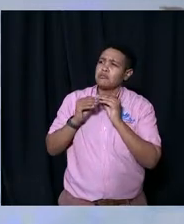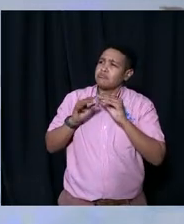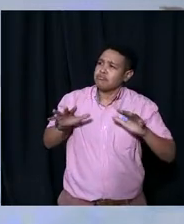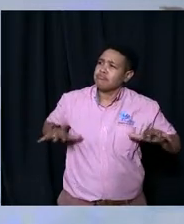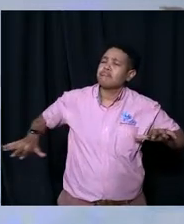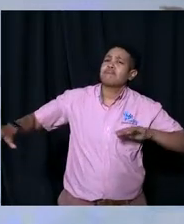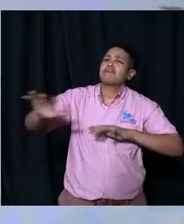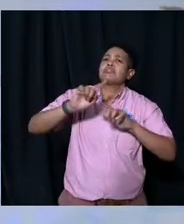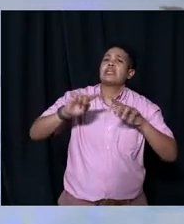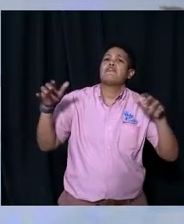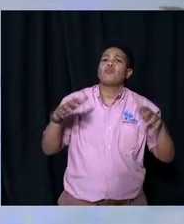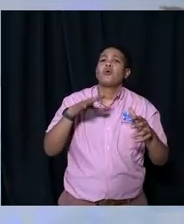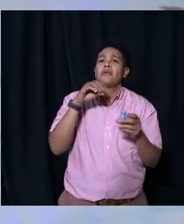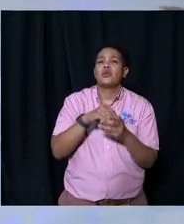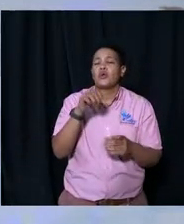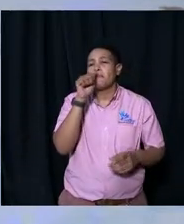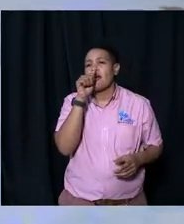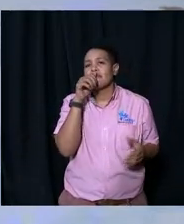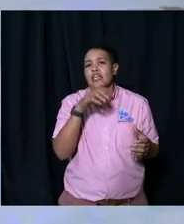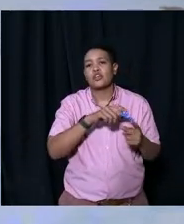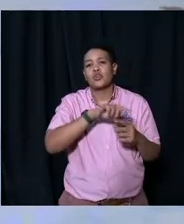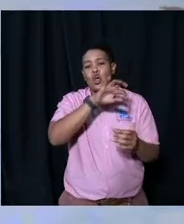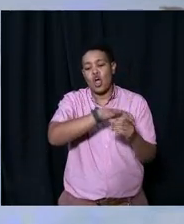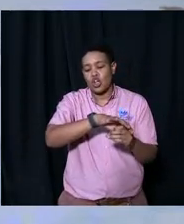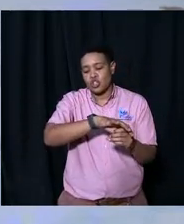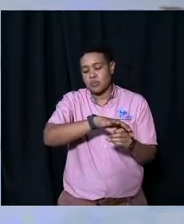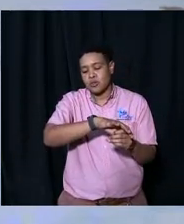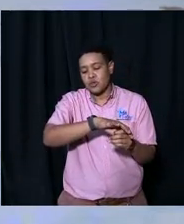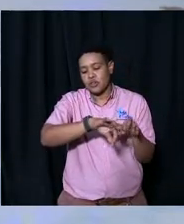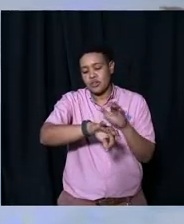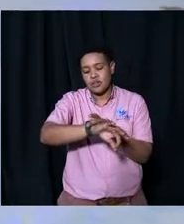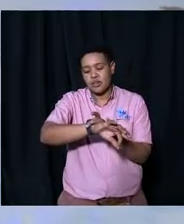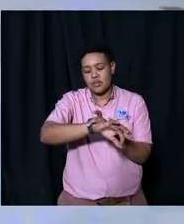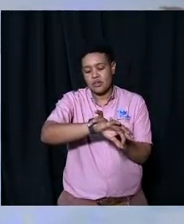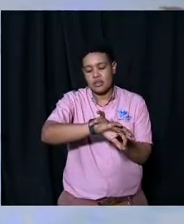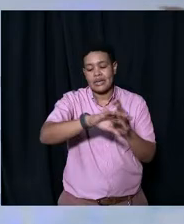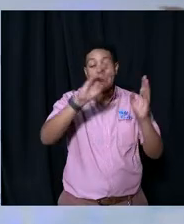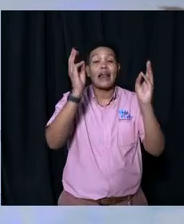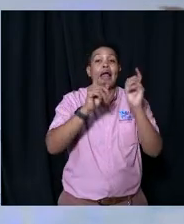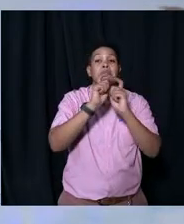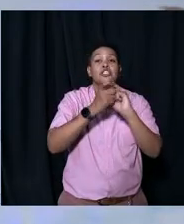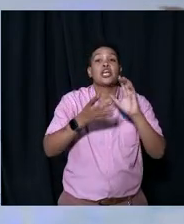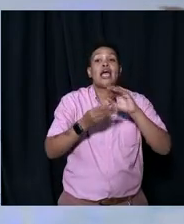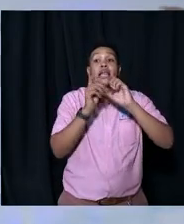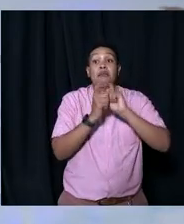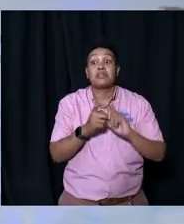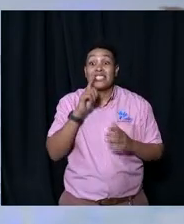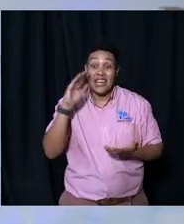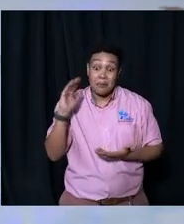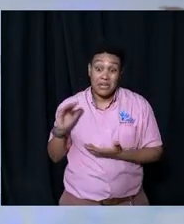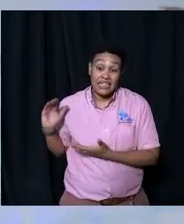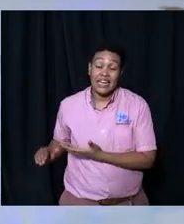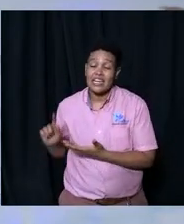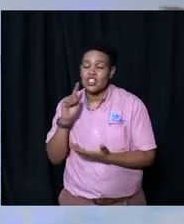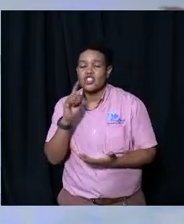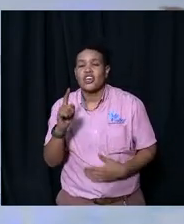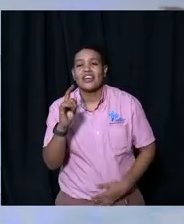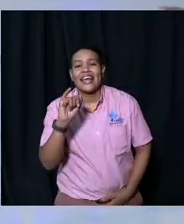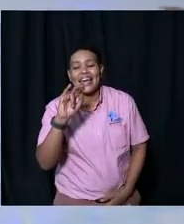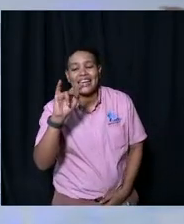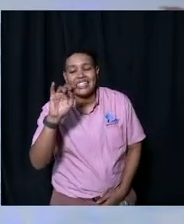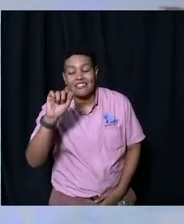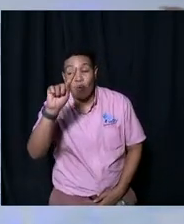and groups, including the private sector, to contribute to climate change adaptation and mitigation initiatives. And